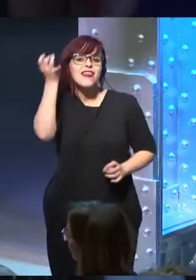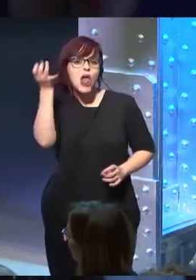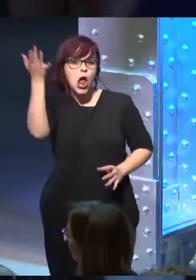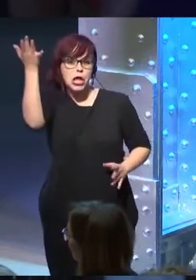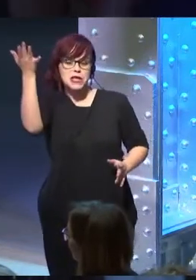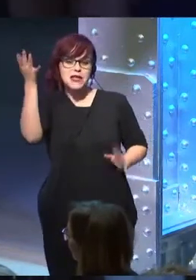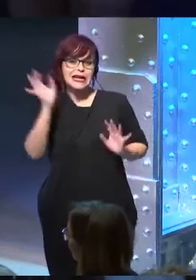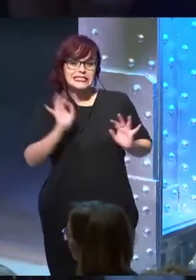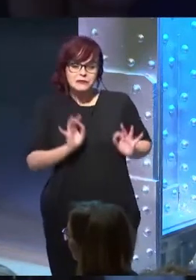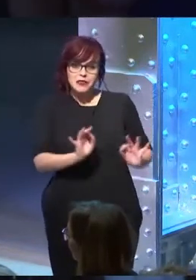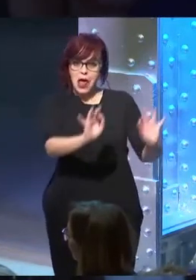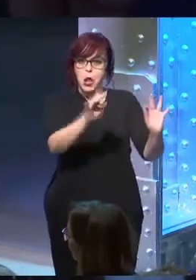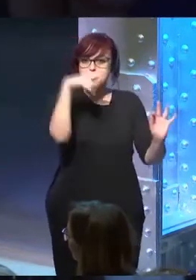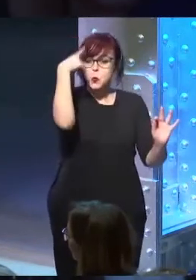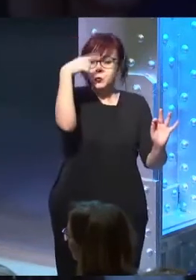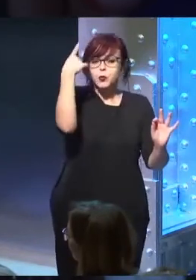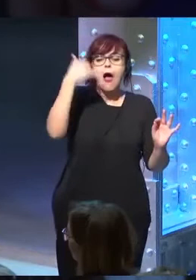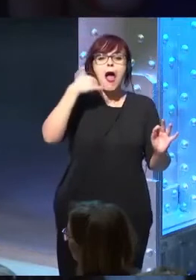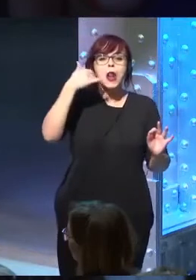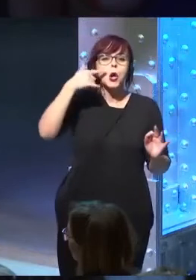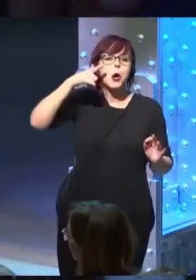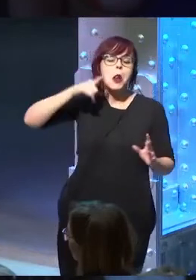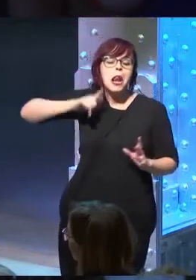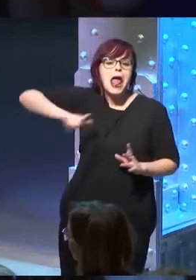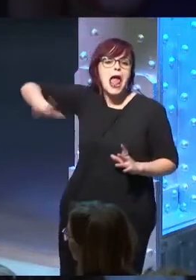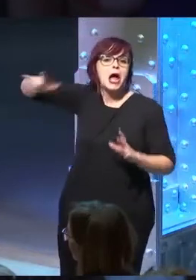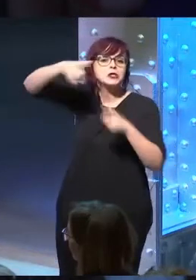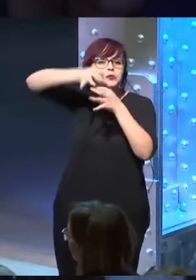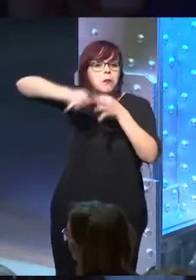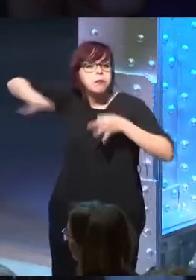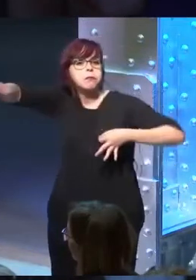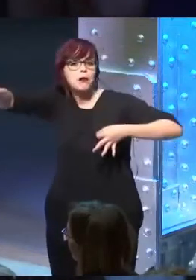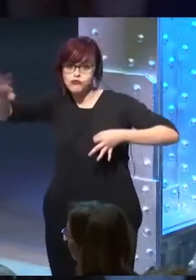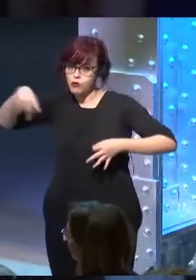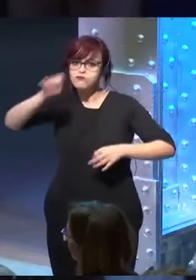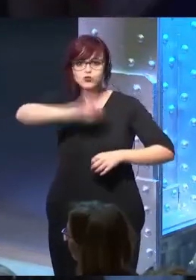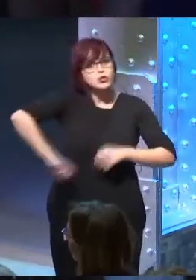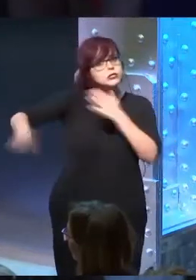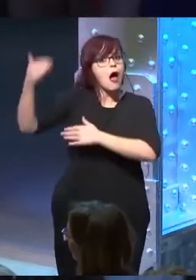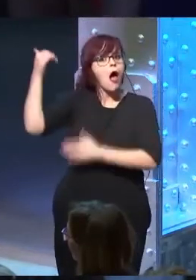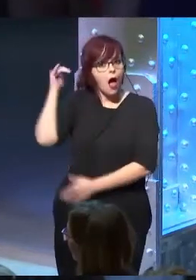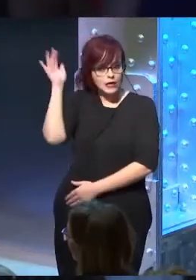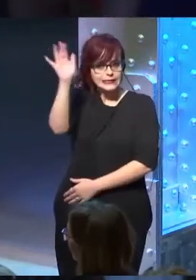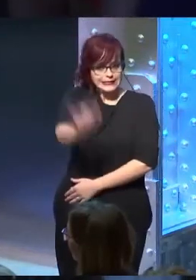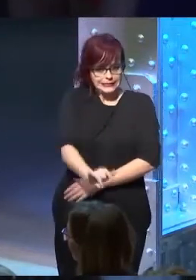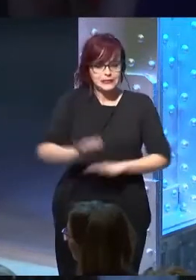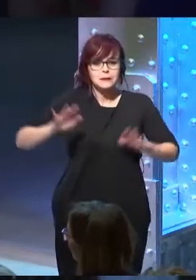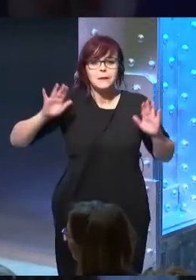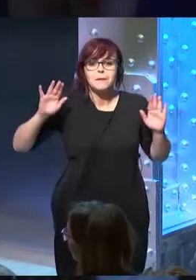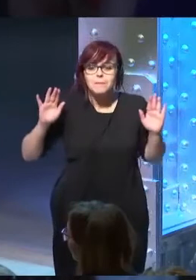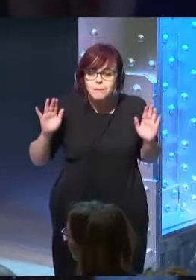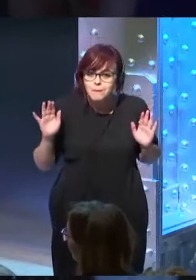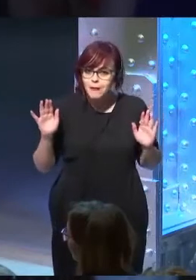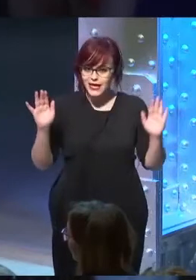culture. Distant in time it may be, but this is the tradition of gendered speech which